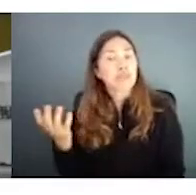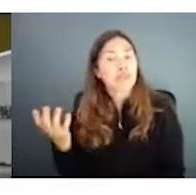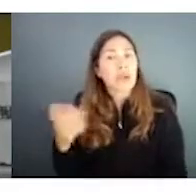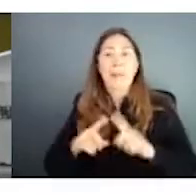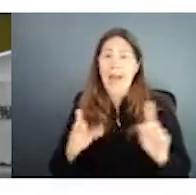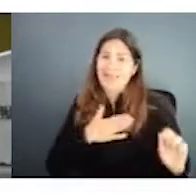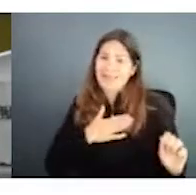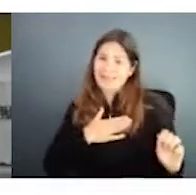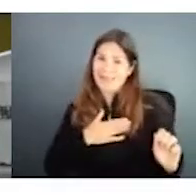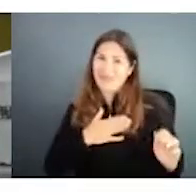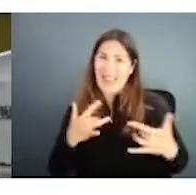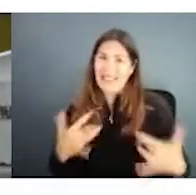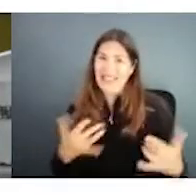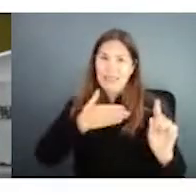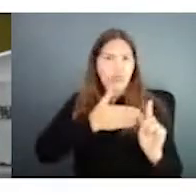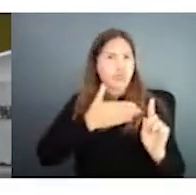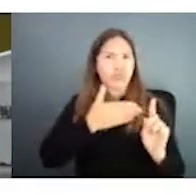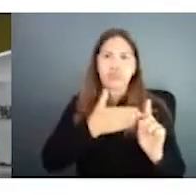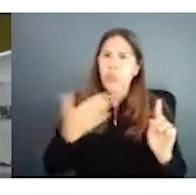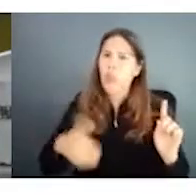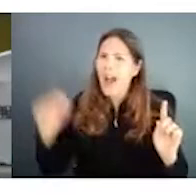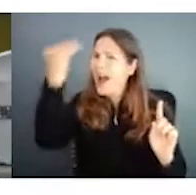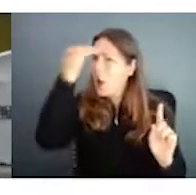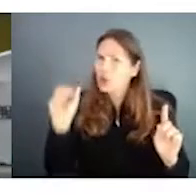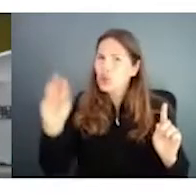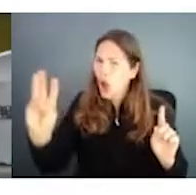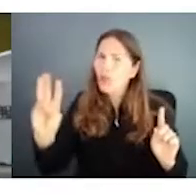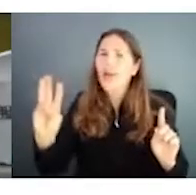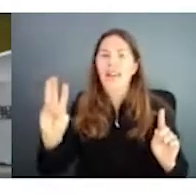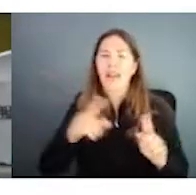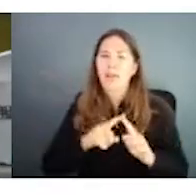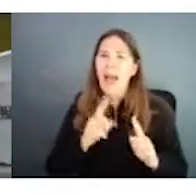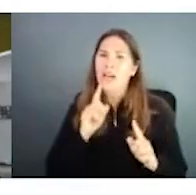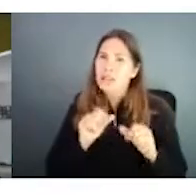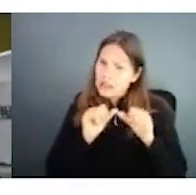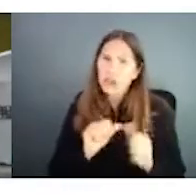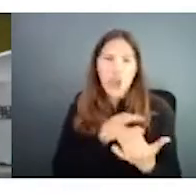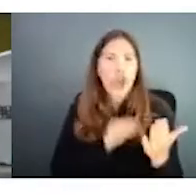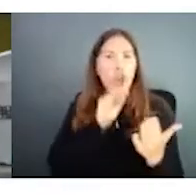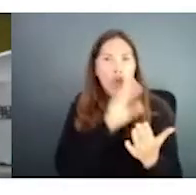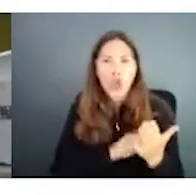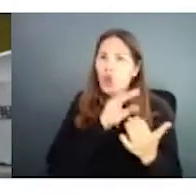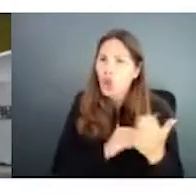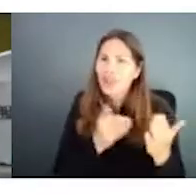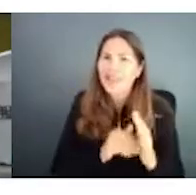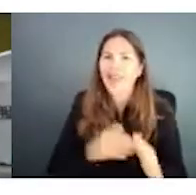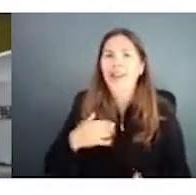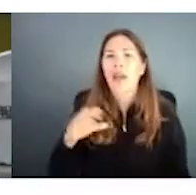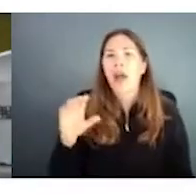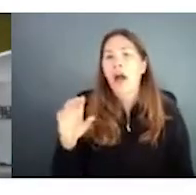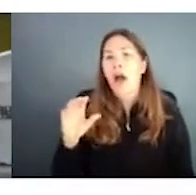My go-to, as someone who knows the software but is continually learning, is Adobe Help